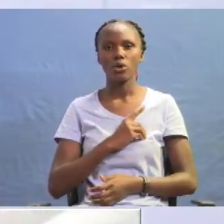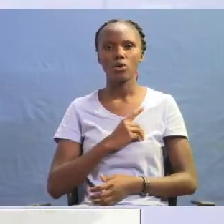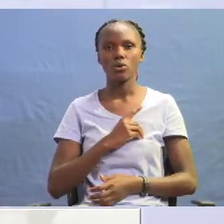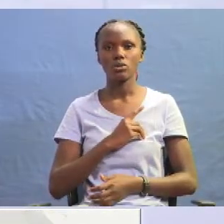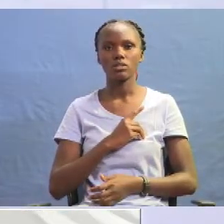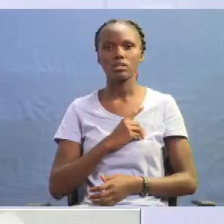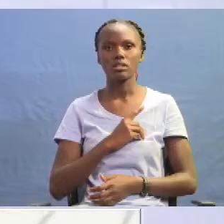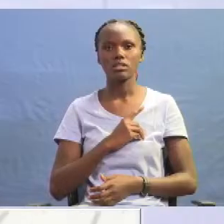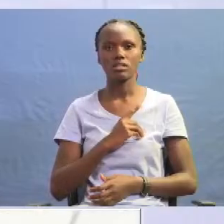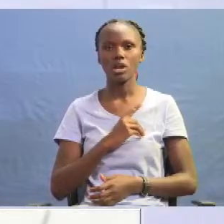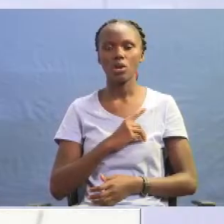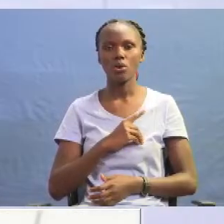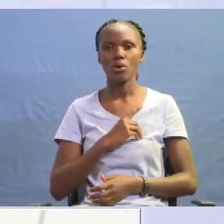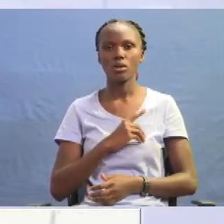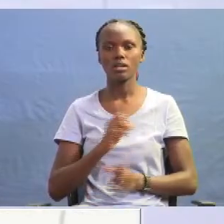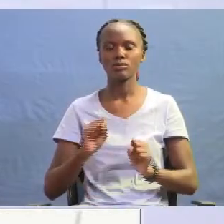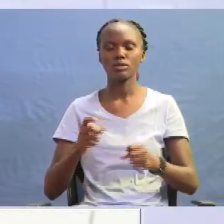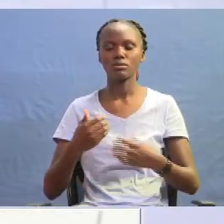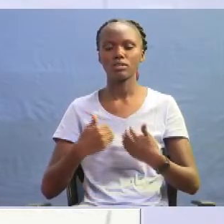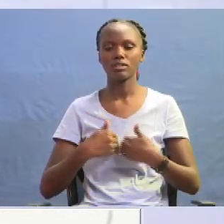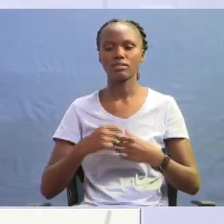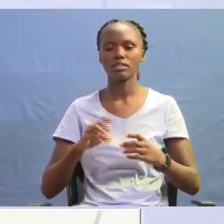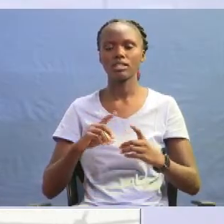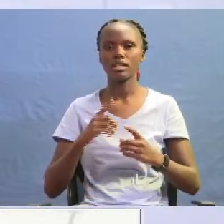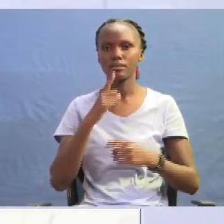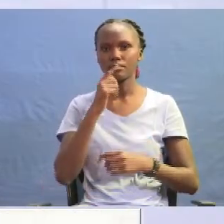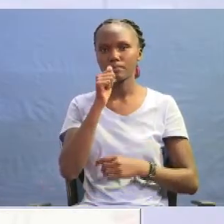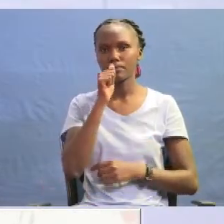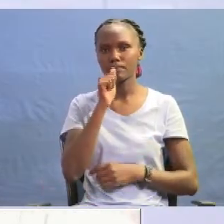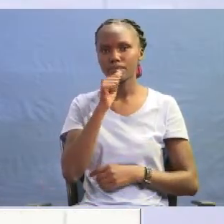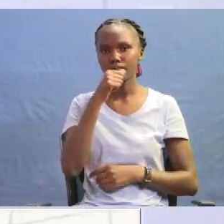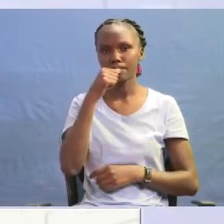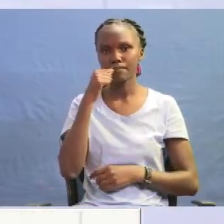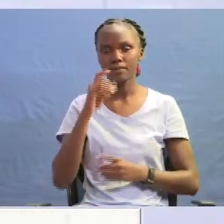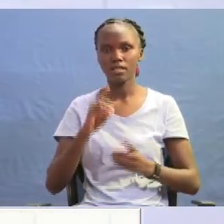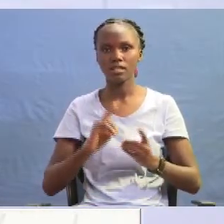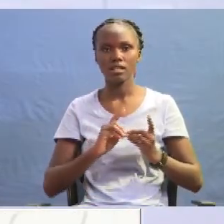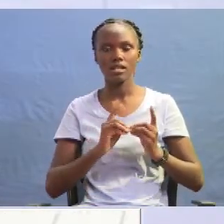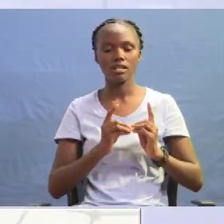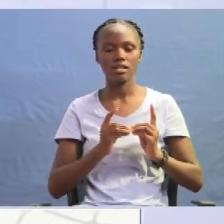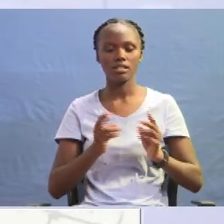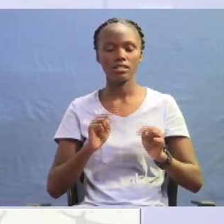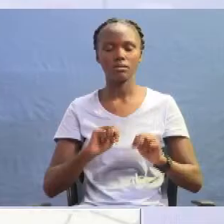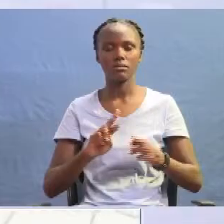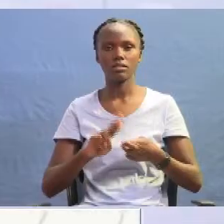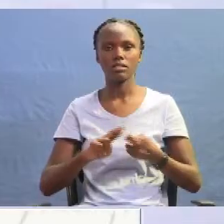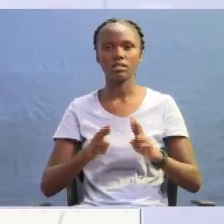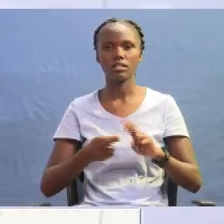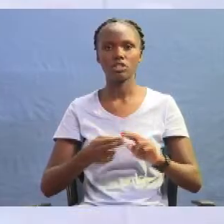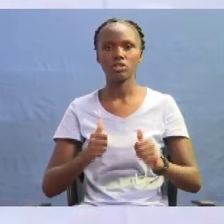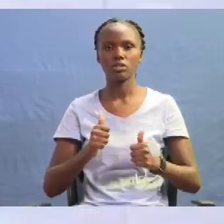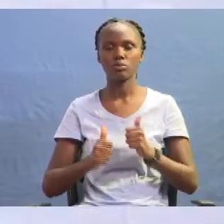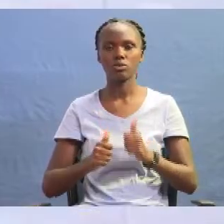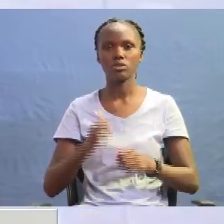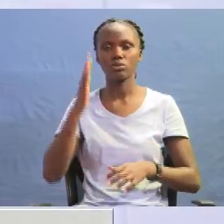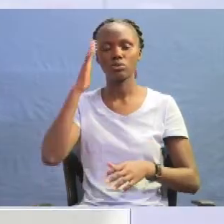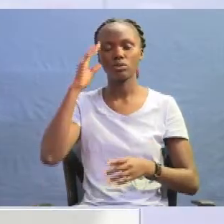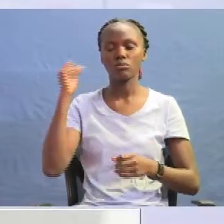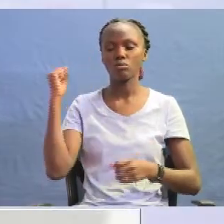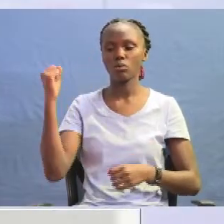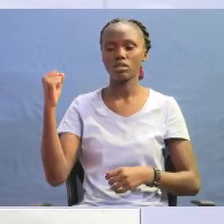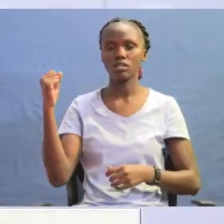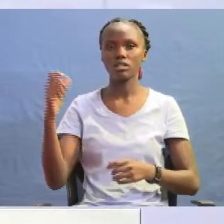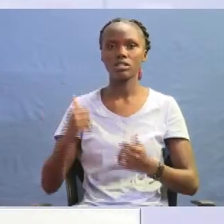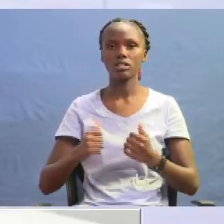Pastor Dorcas Rigathi has a secret affair. They say his comments belittle women in politics